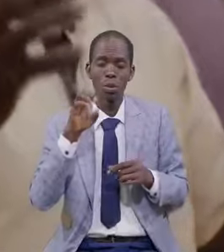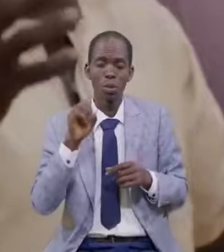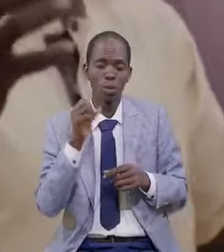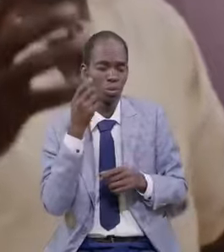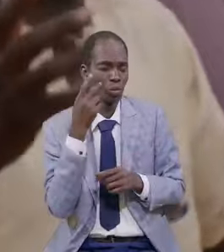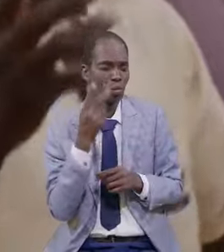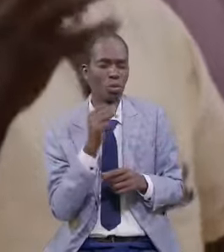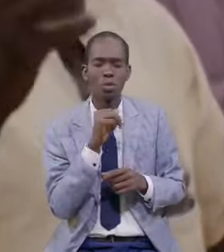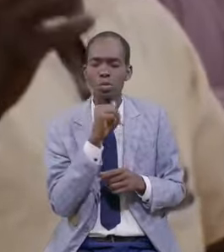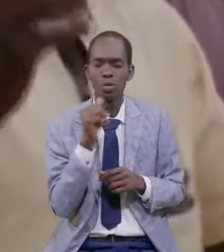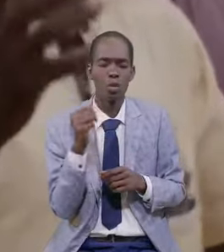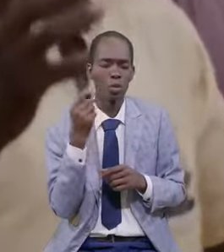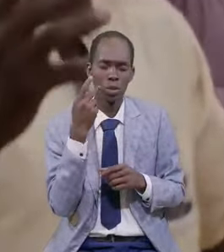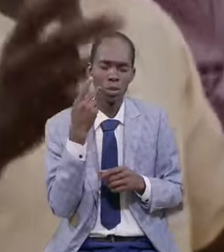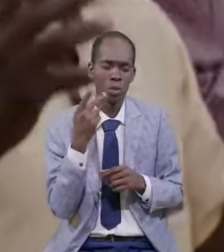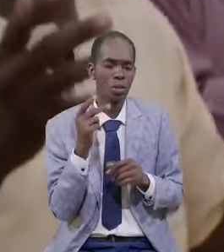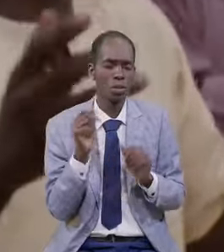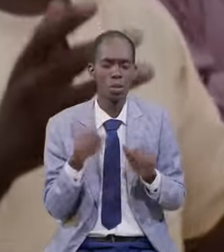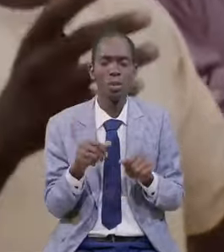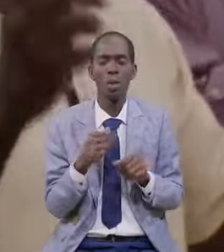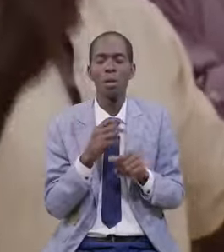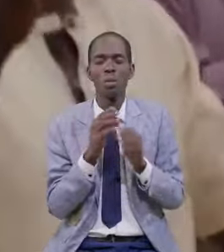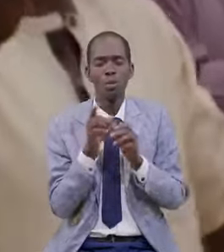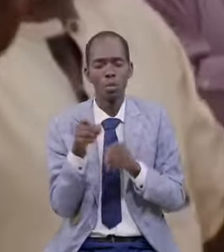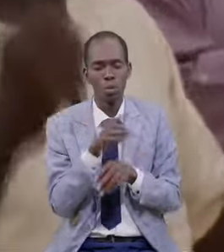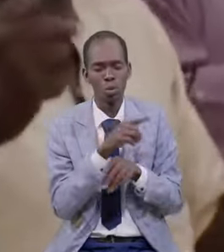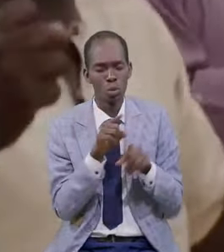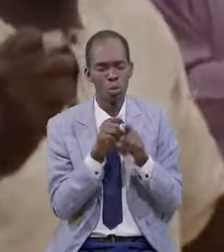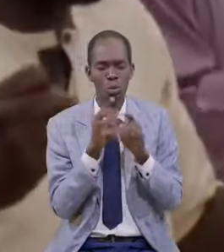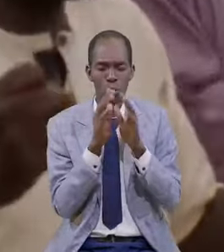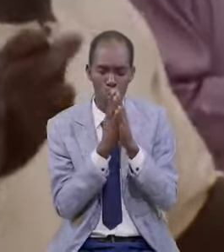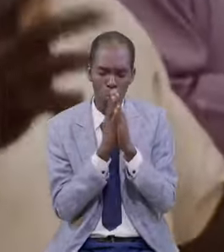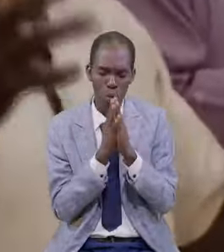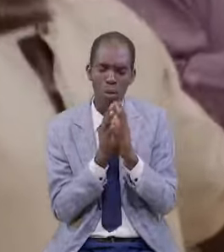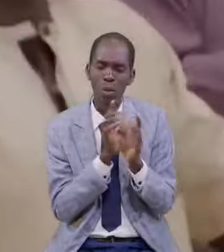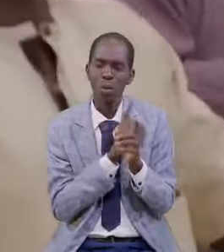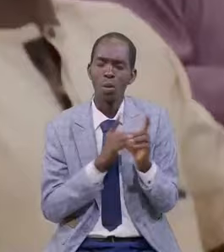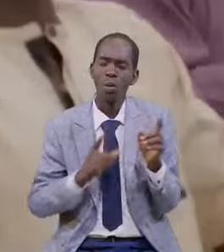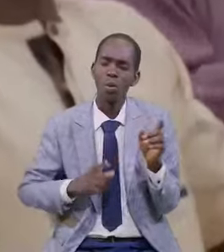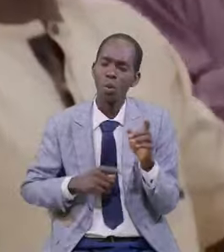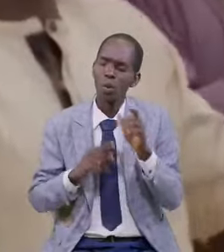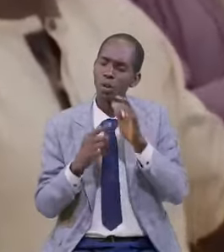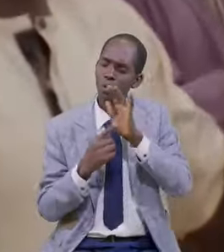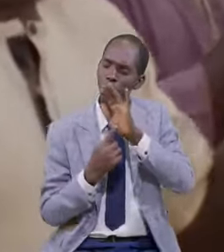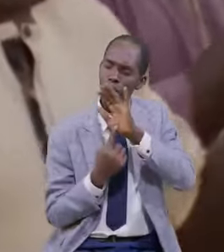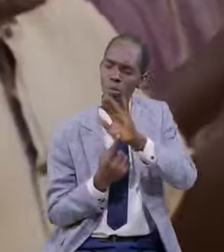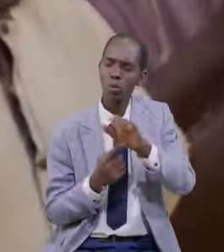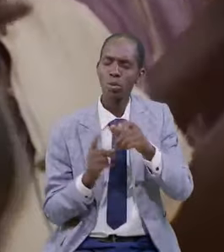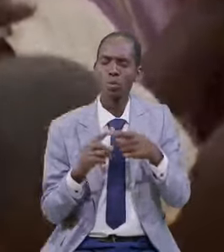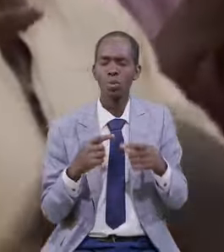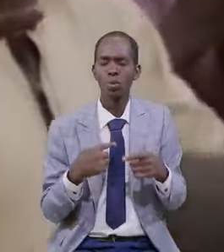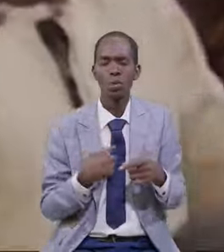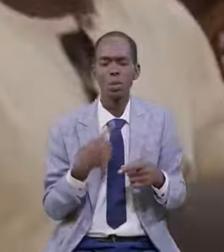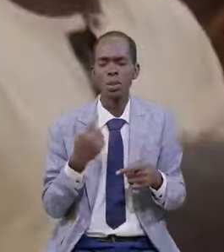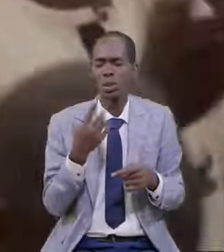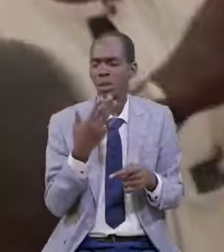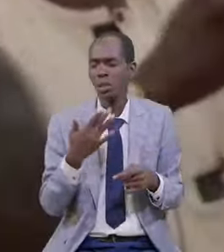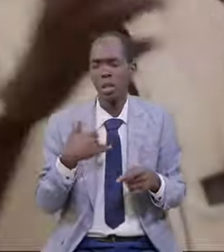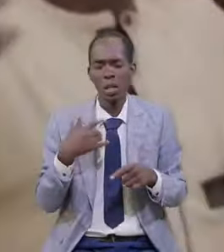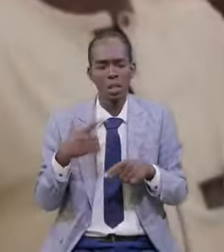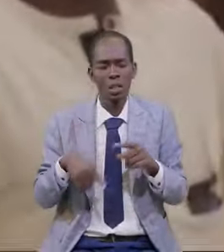pray and say Lord I see the invisible I don't want to see mountains around